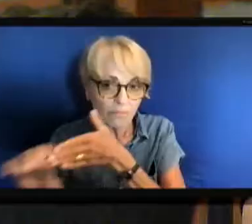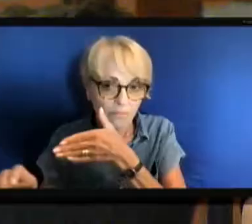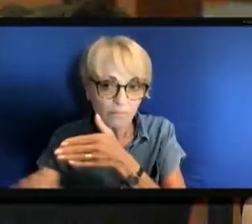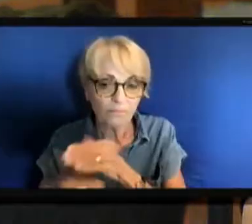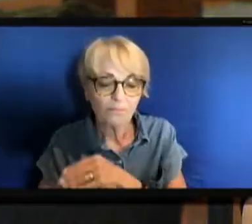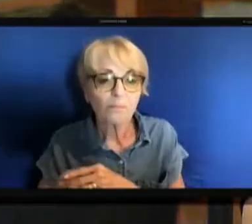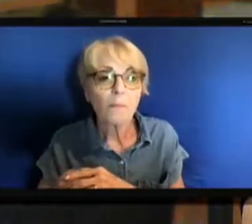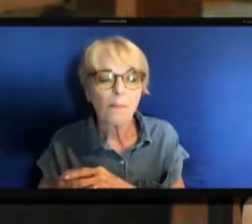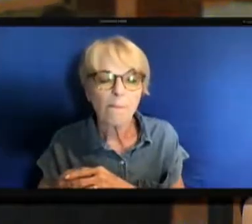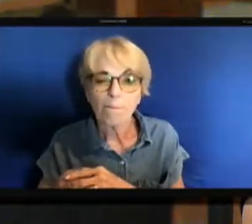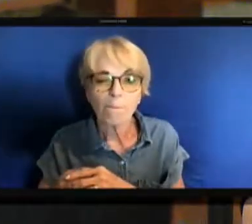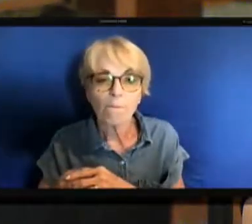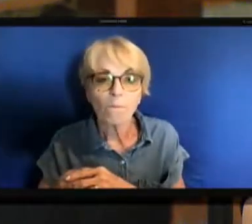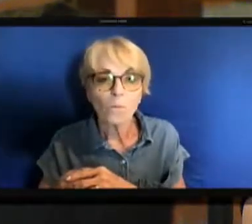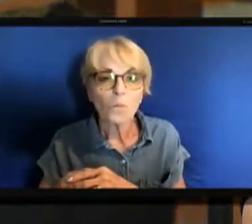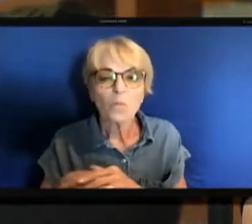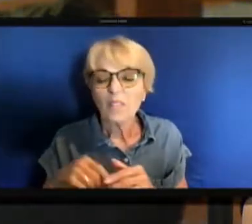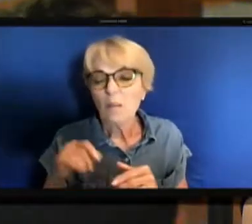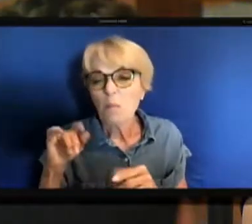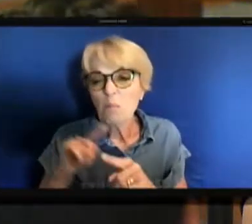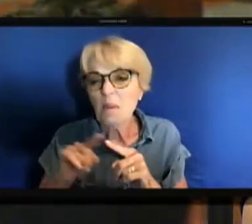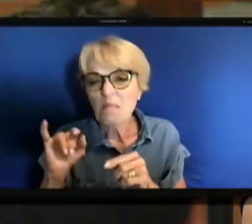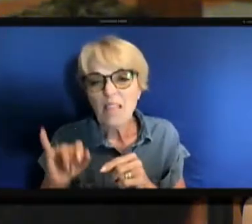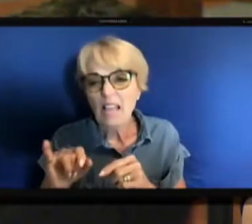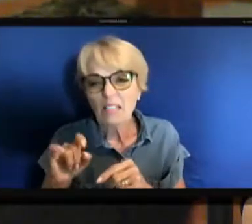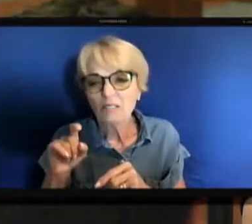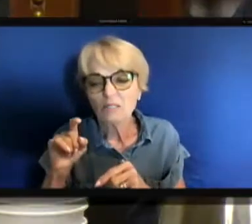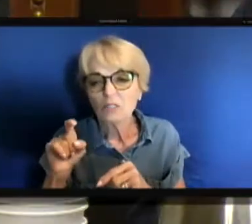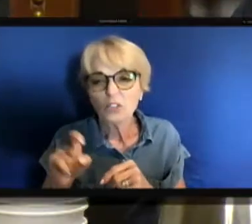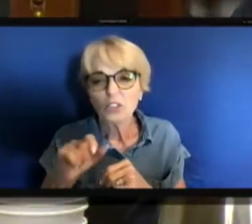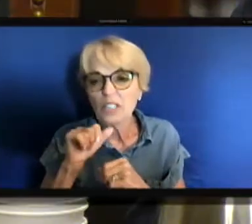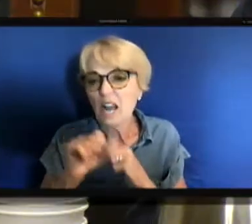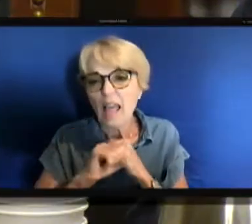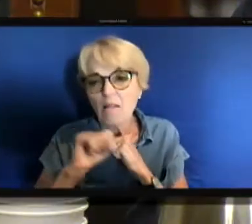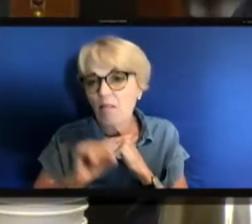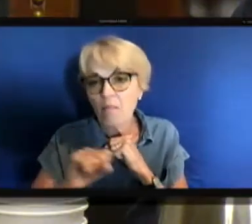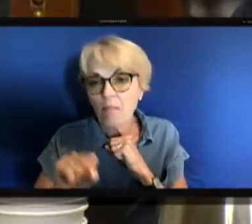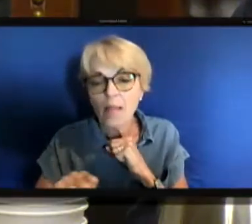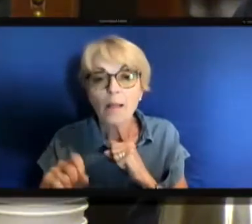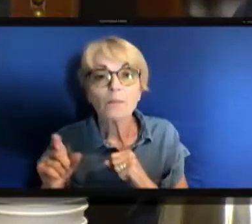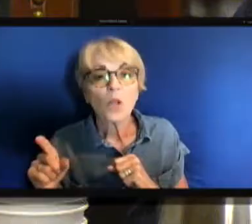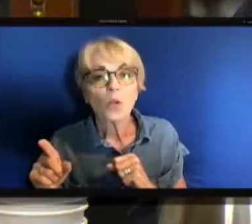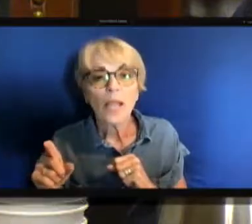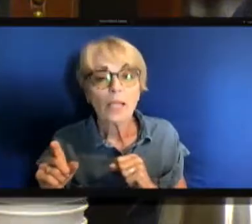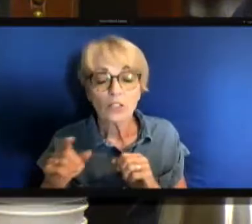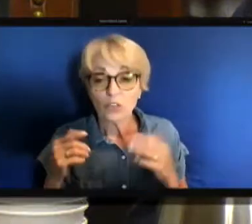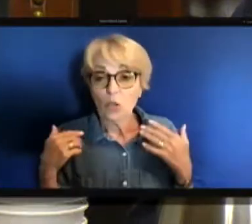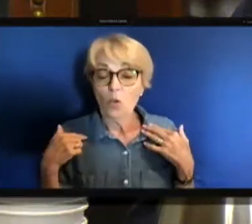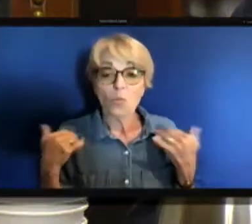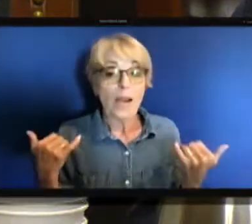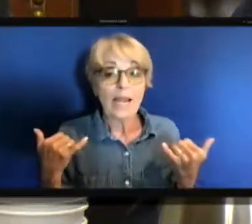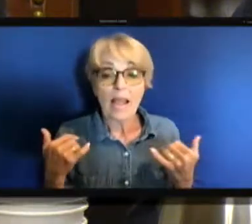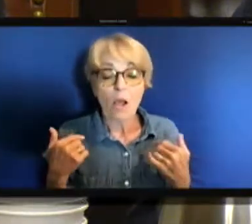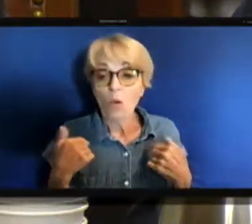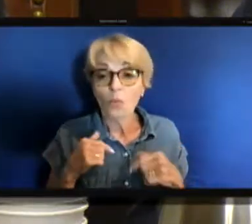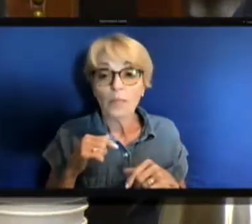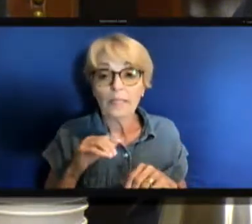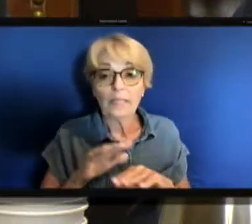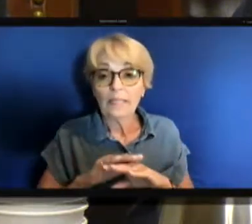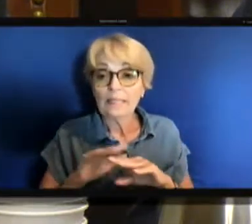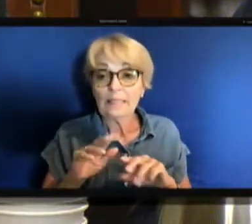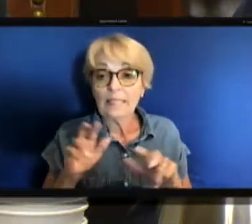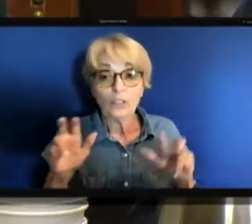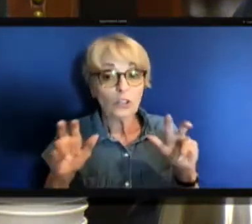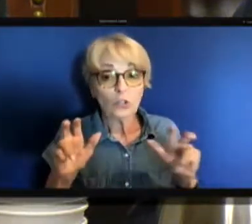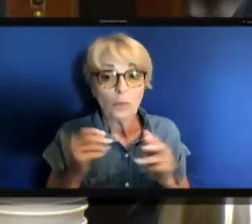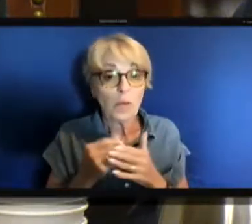again, that doesn't have to take very long. Okay, so that answers my question. We didn't distribute any money off that as of yet because we don't know